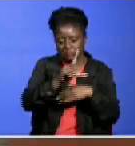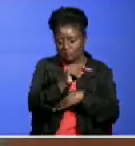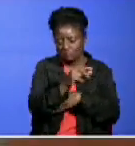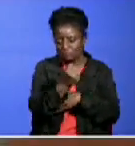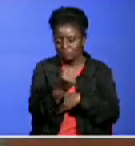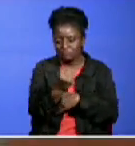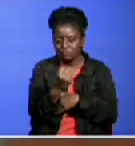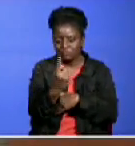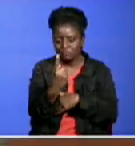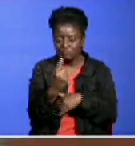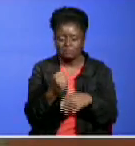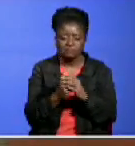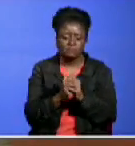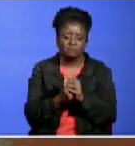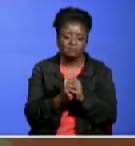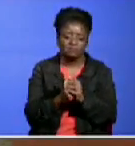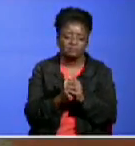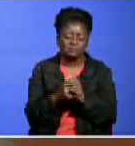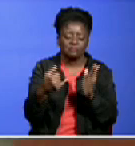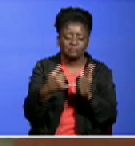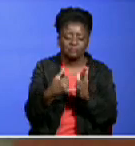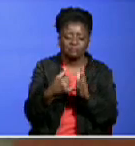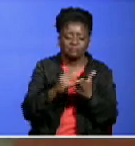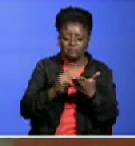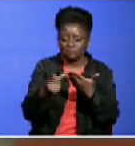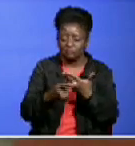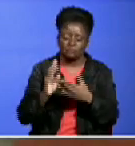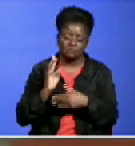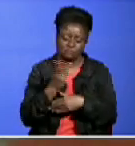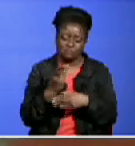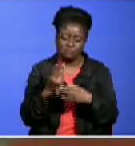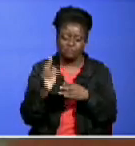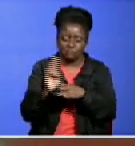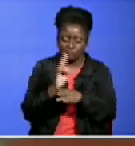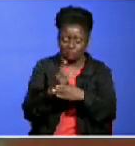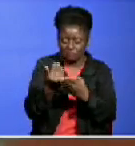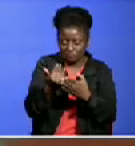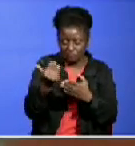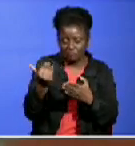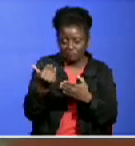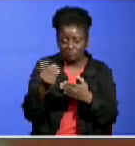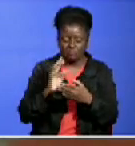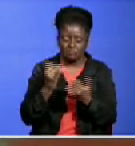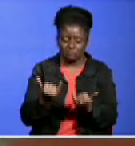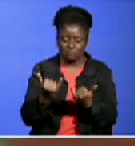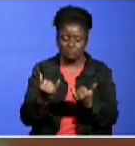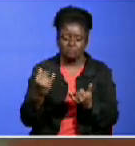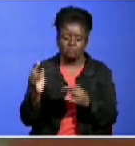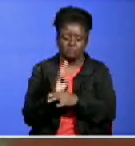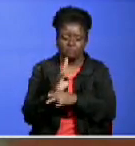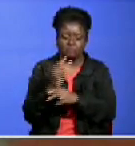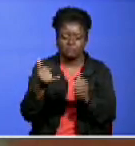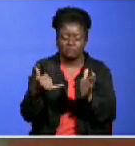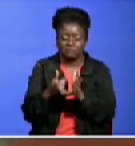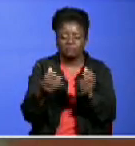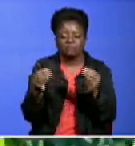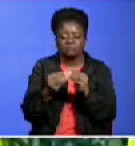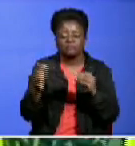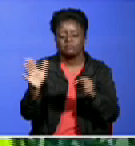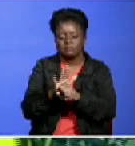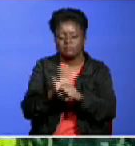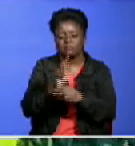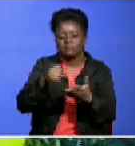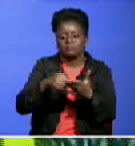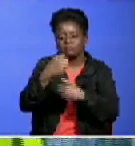useful. It's a program that we would have used. Certainly we're using it in a more comprehensive way this year because